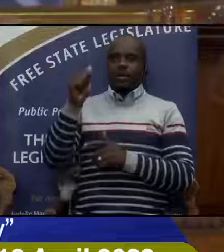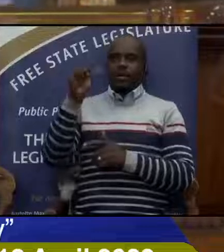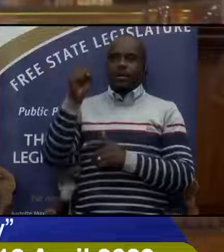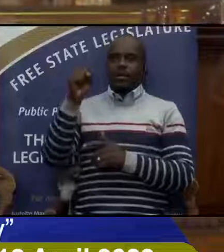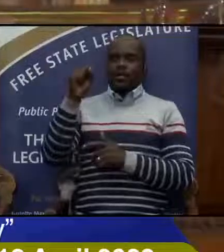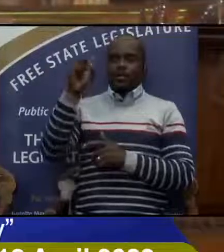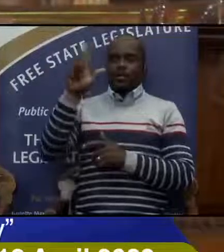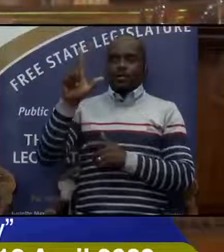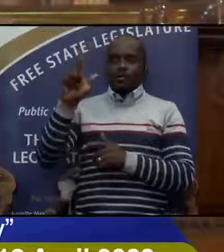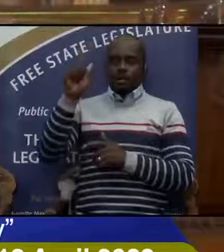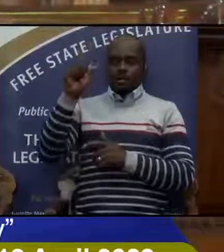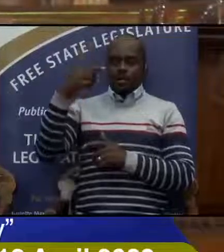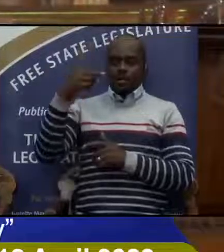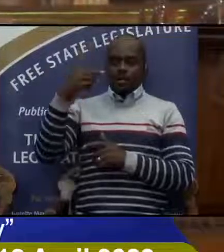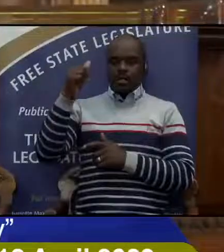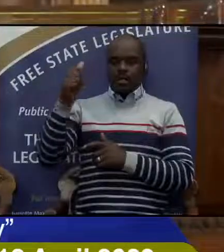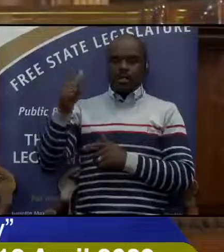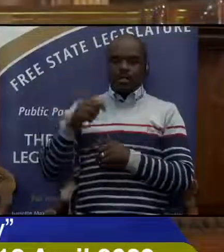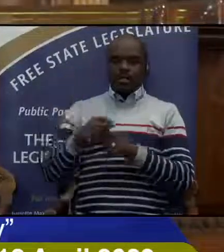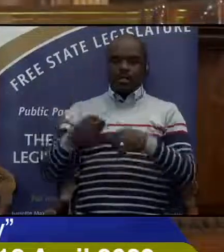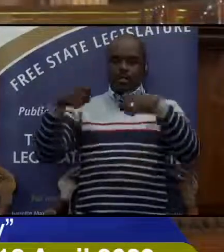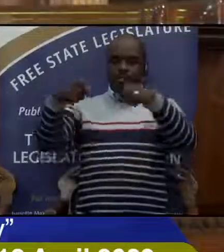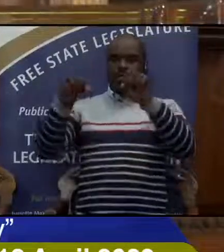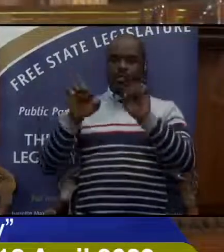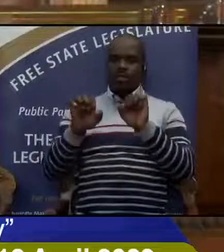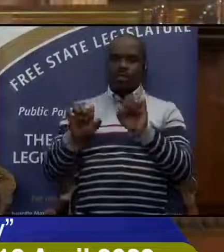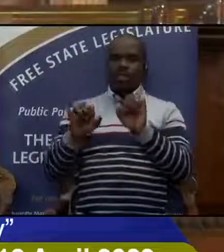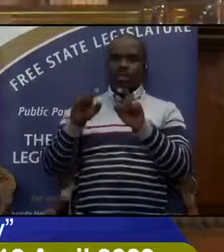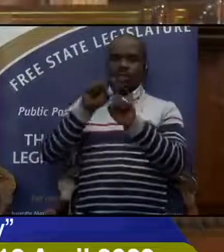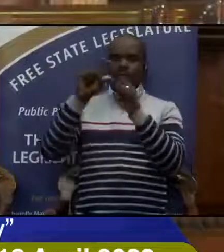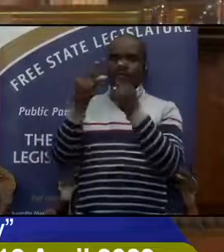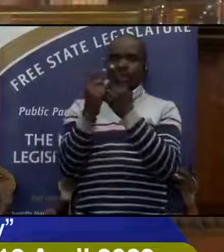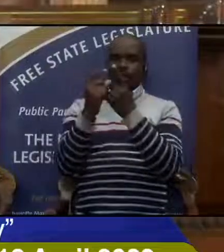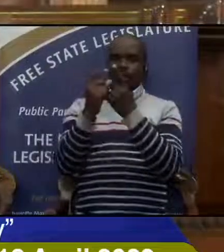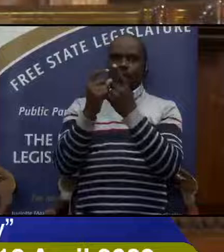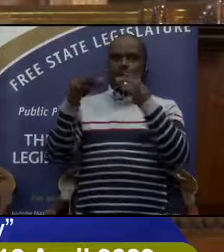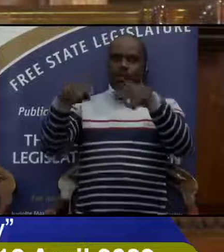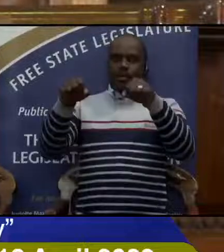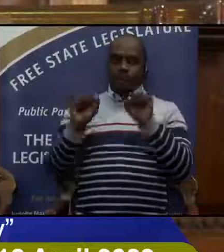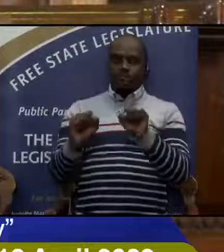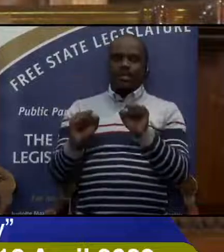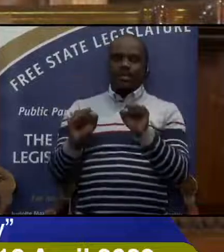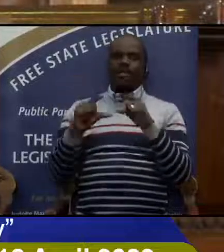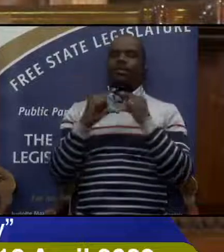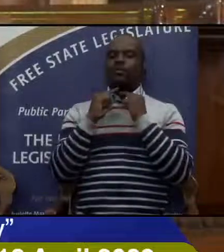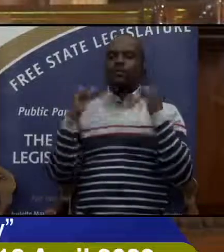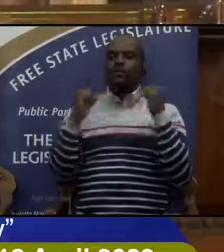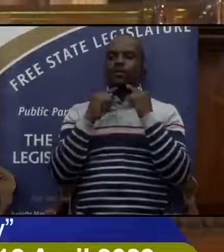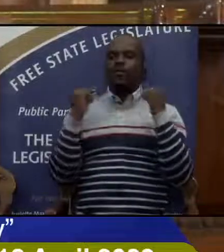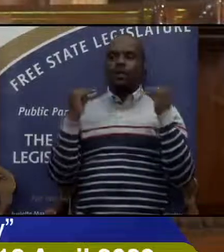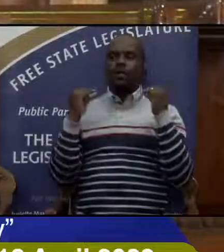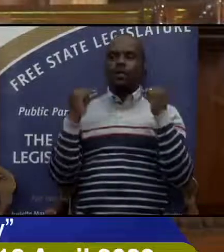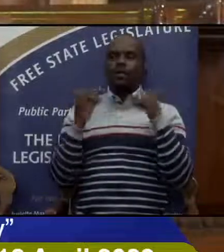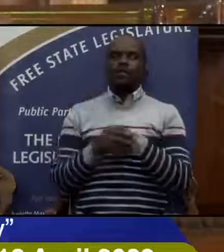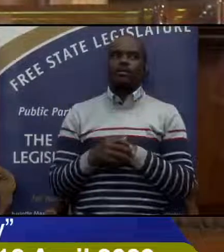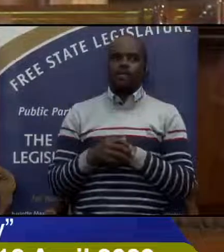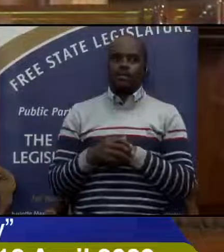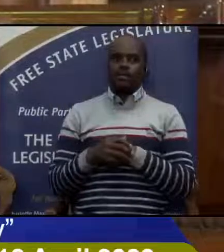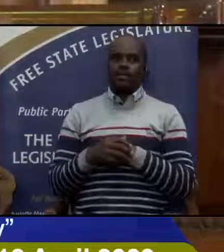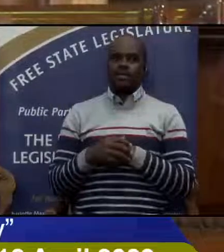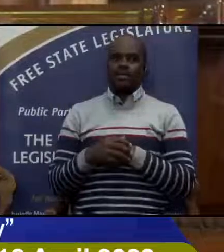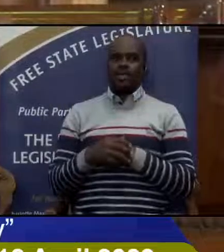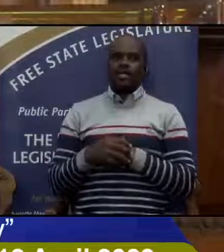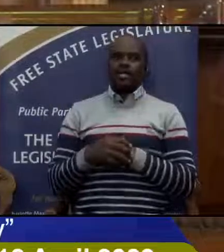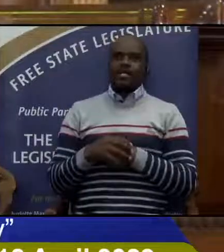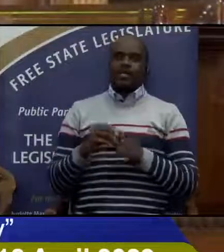Dudastuloa, Ntuyamarena, Lamarena Ohe, Baruti, Bohe, leading Akasaseso, the DG, all head